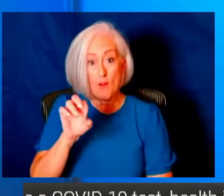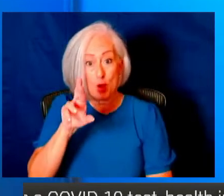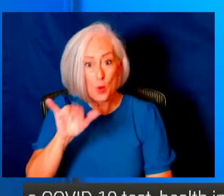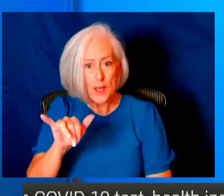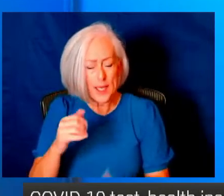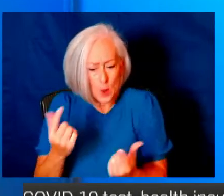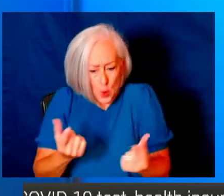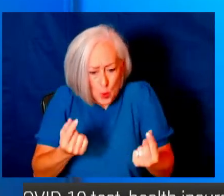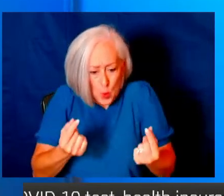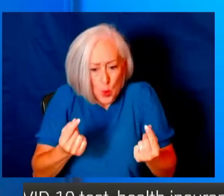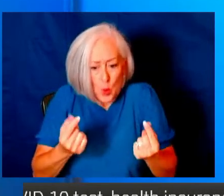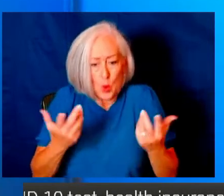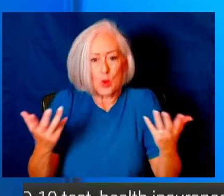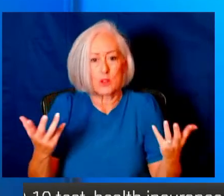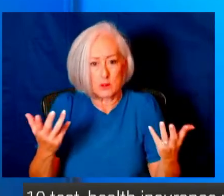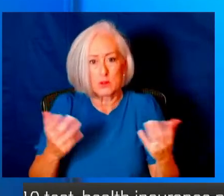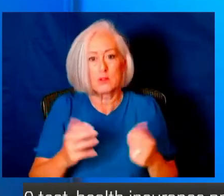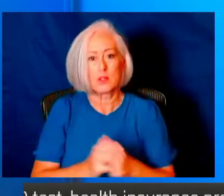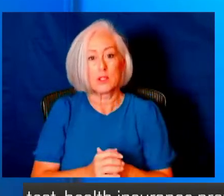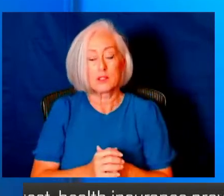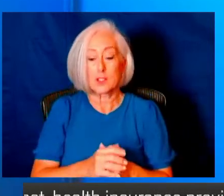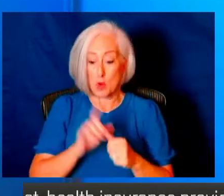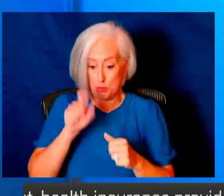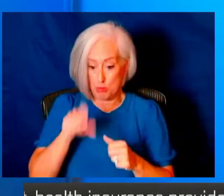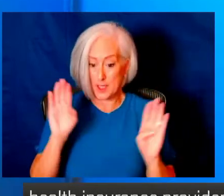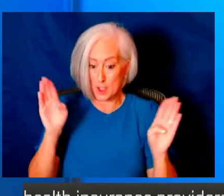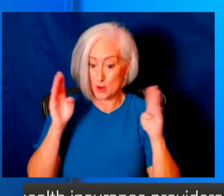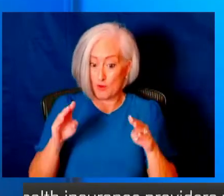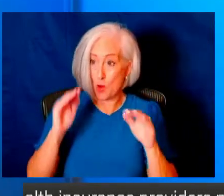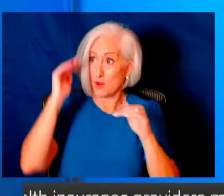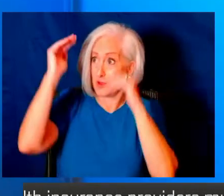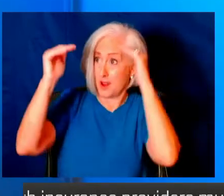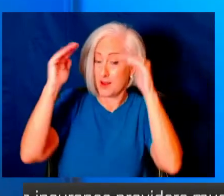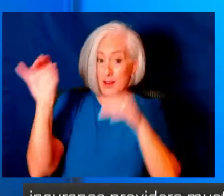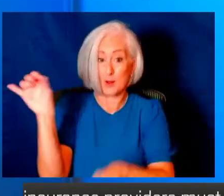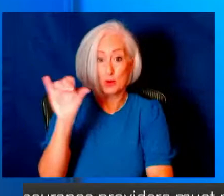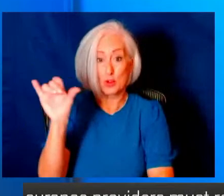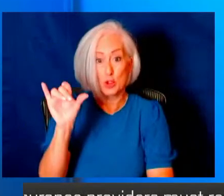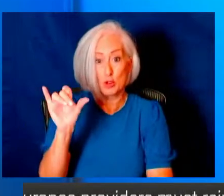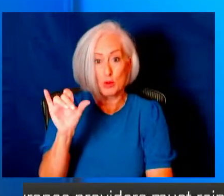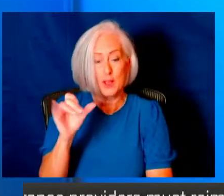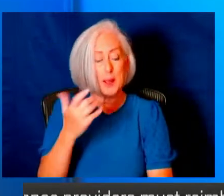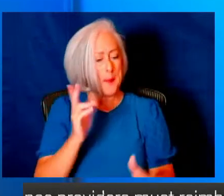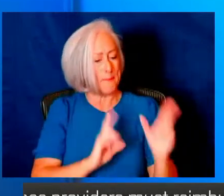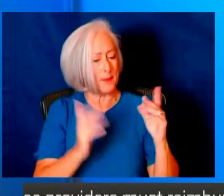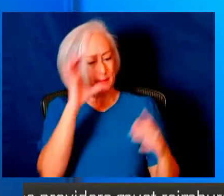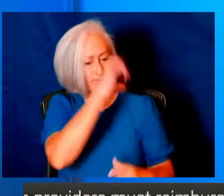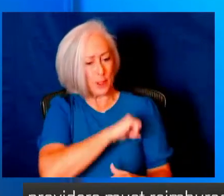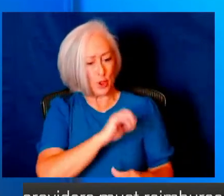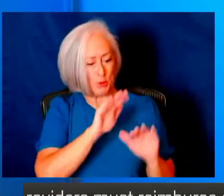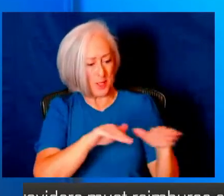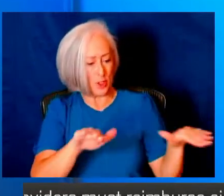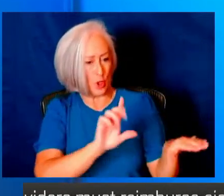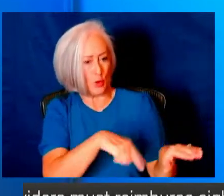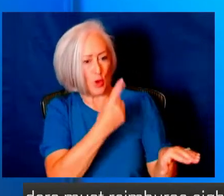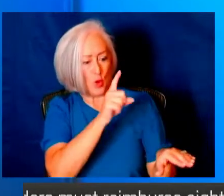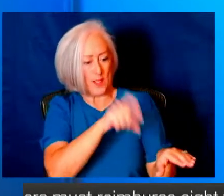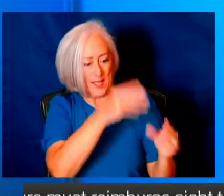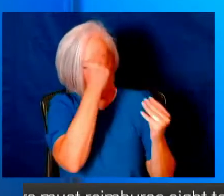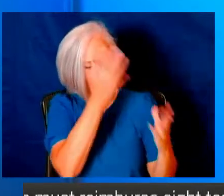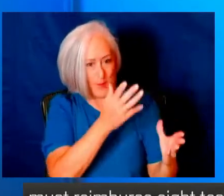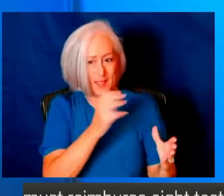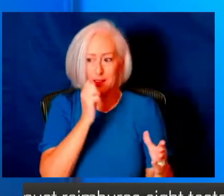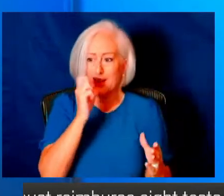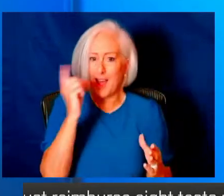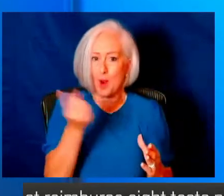because it is an assumption that only kids need this information. And so with women that have been incarcerated, it provided us a